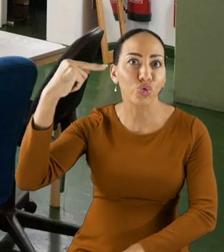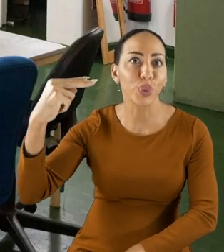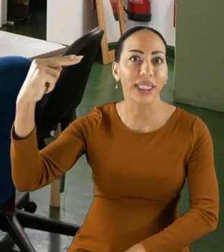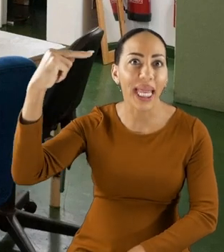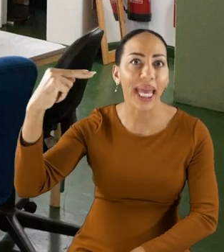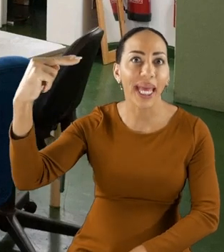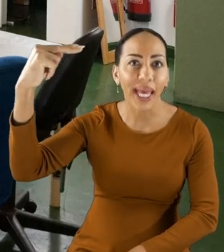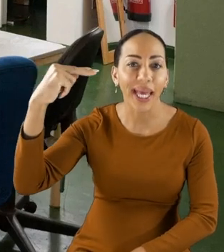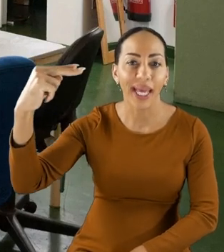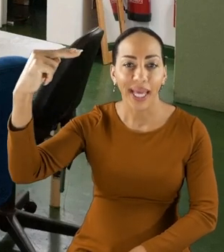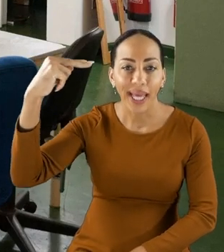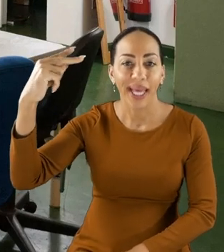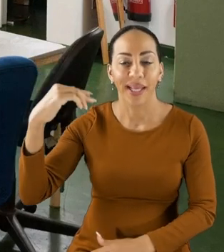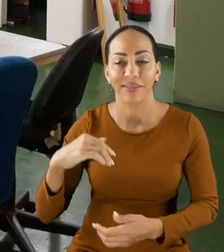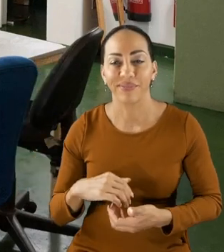Mm-hmm.